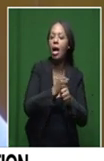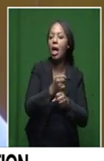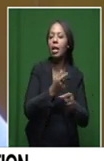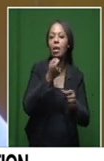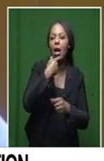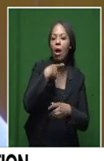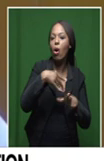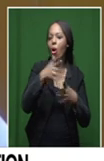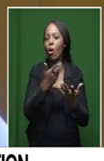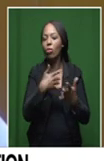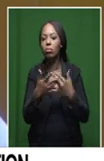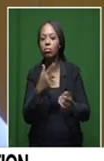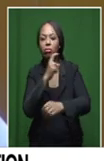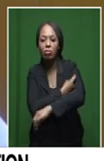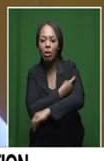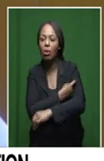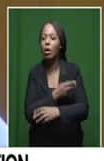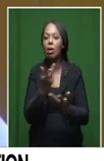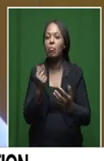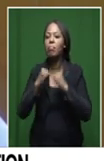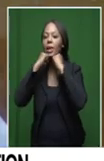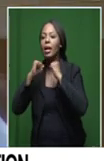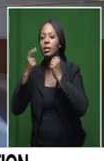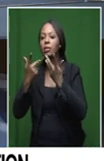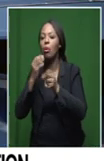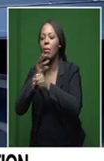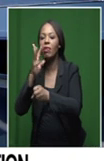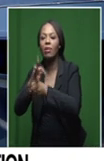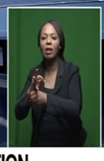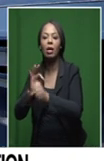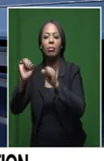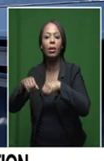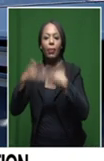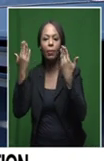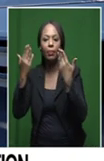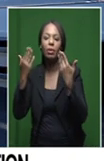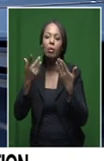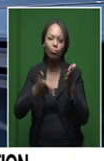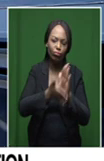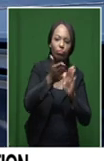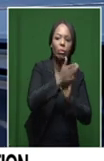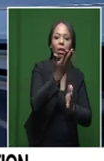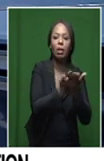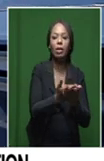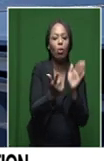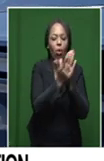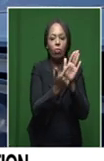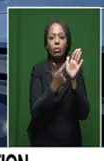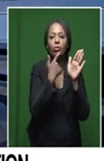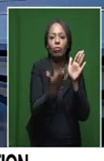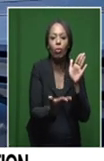without their parents' permission. Okay, we've got one more caller before we let go of you, Dr. Bamford. I know you've got a very busy day ahead